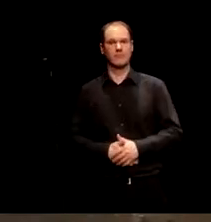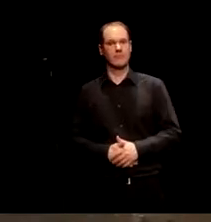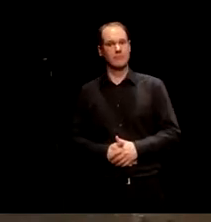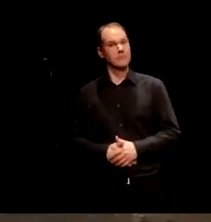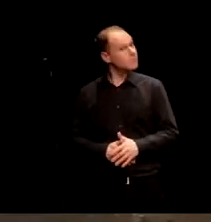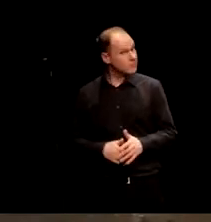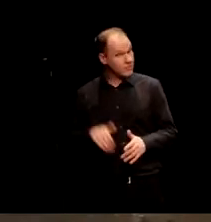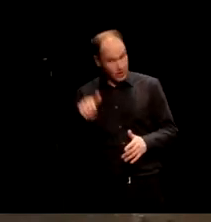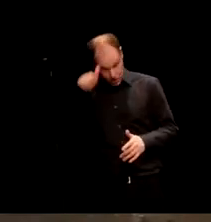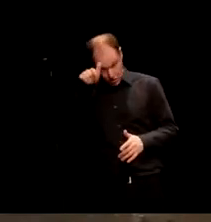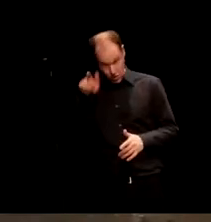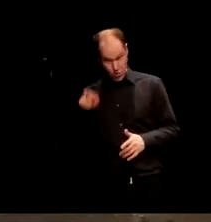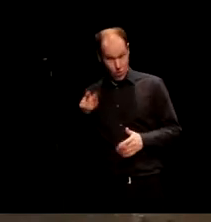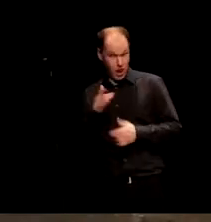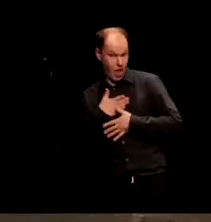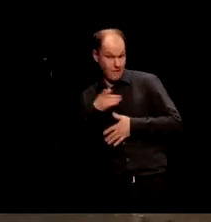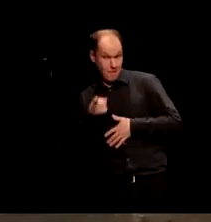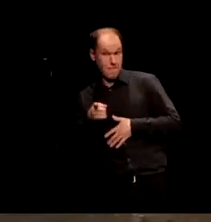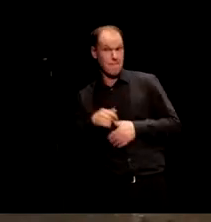Does he know that you love him?